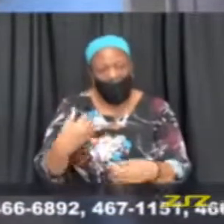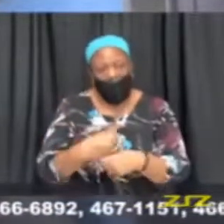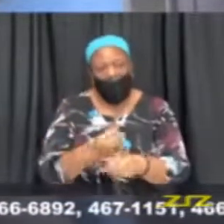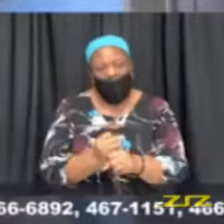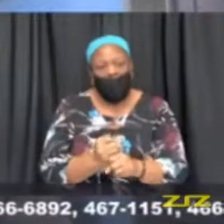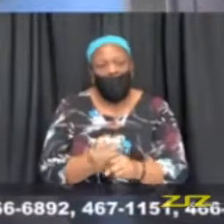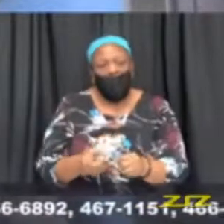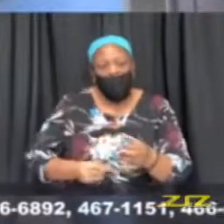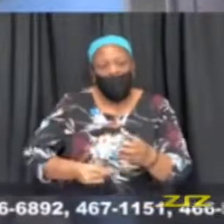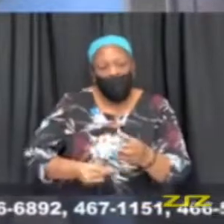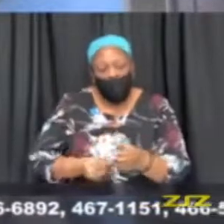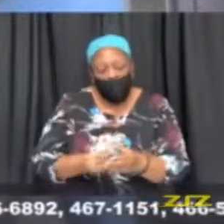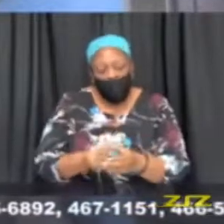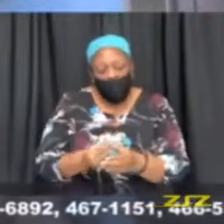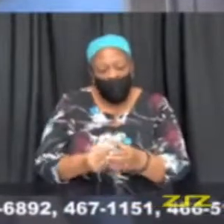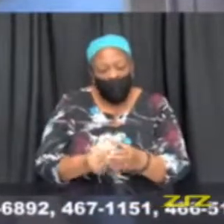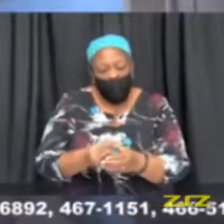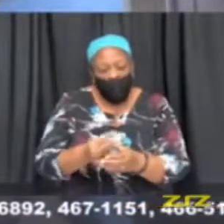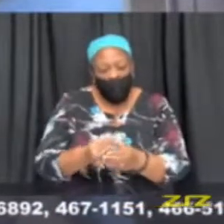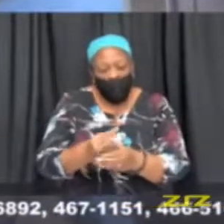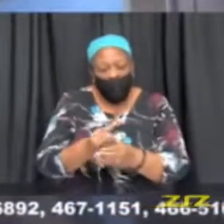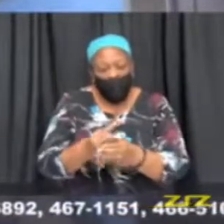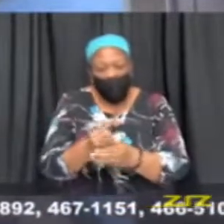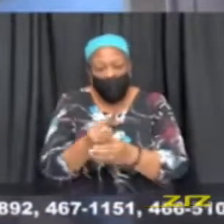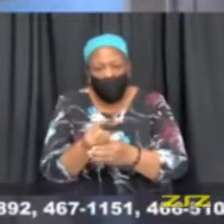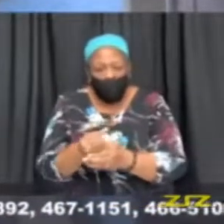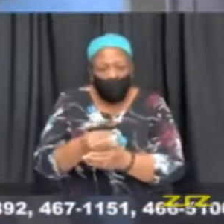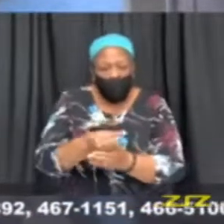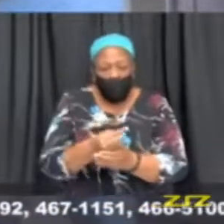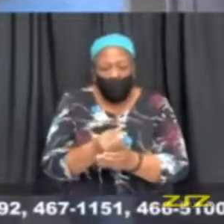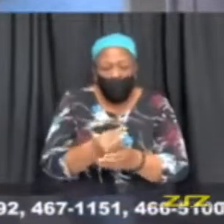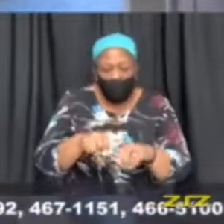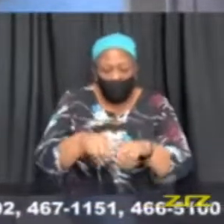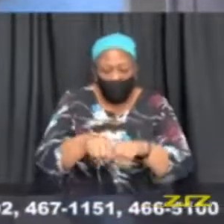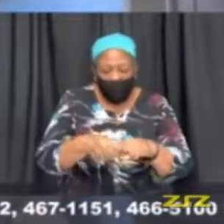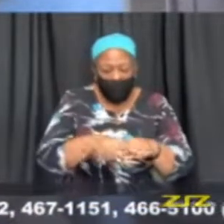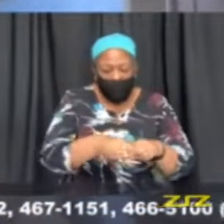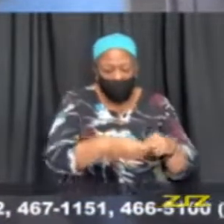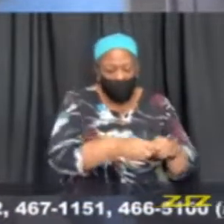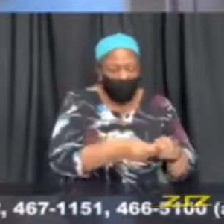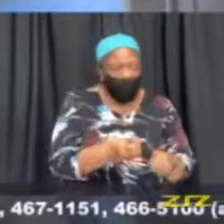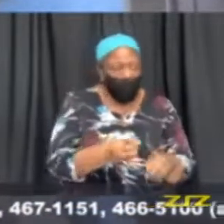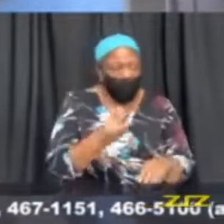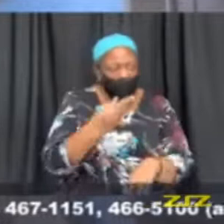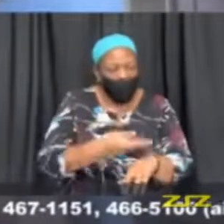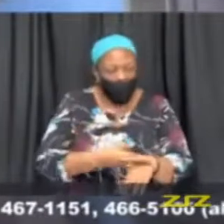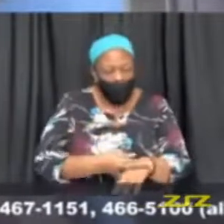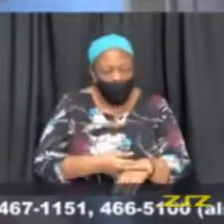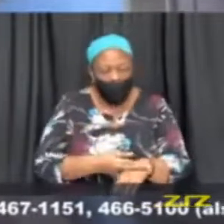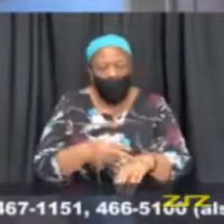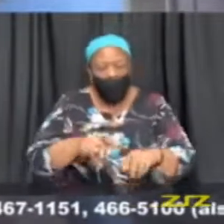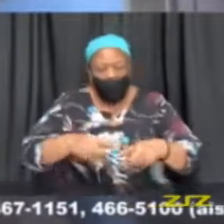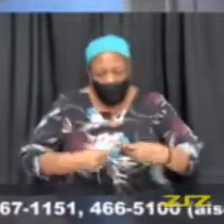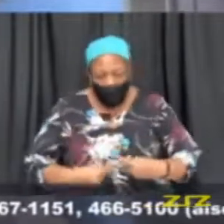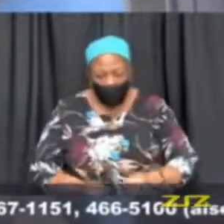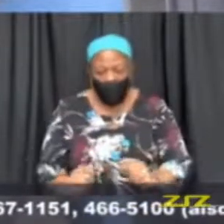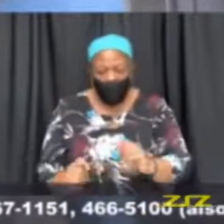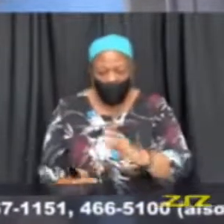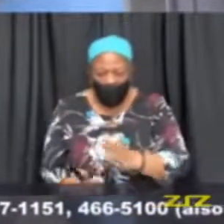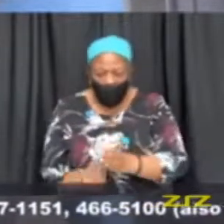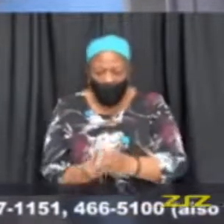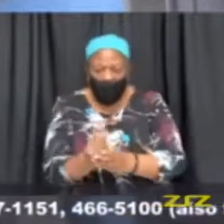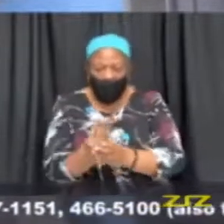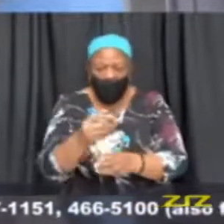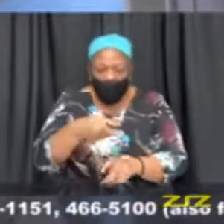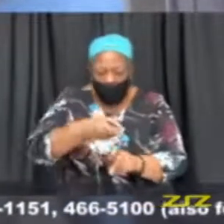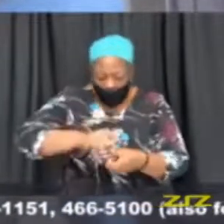above it. And this breaking and fracturing of the rock generates a certain signal, and this is seen as